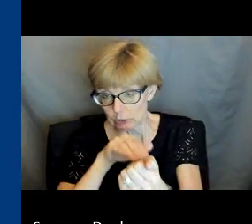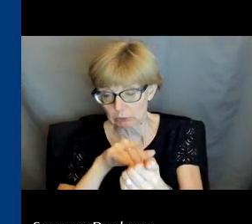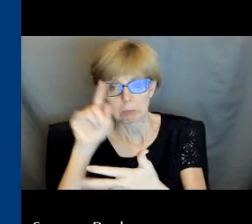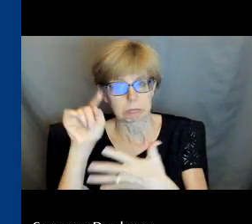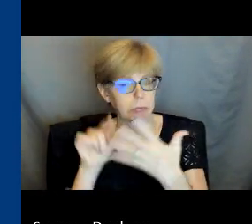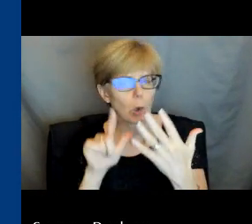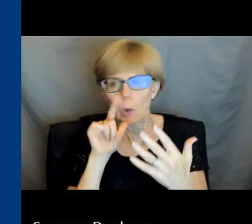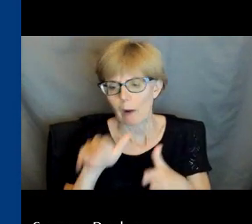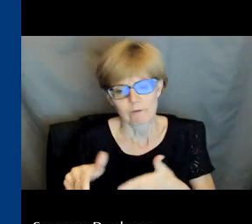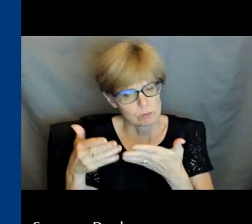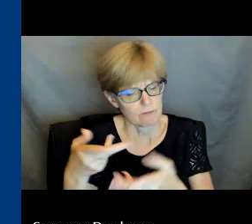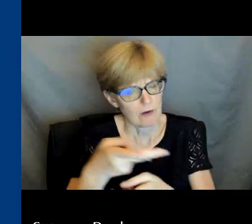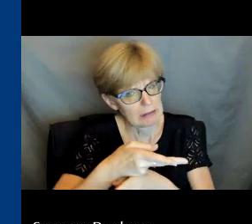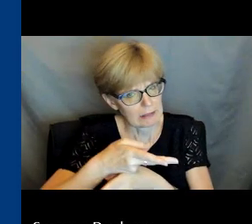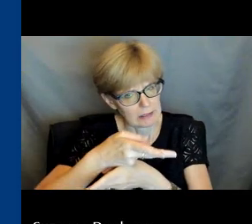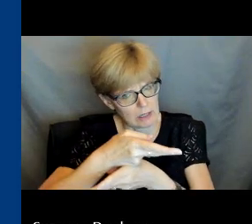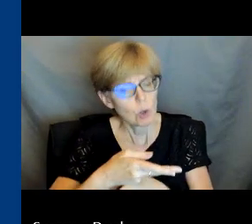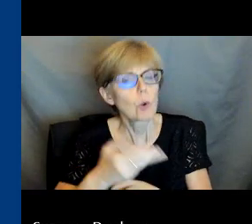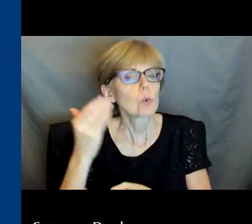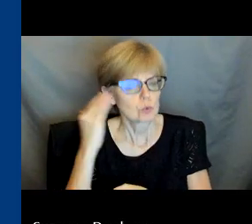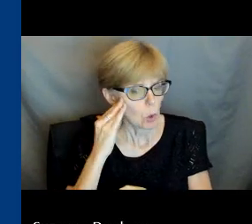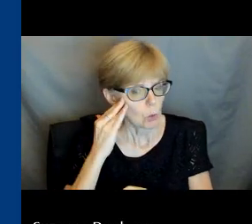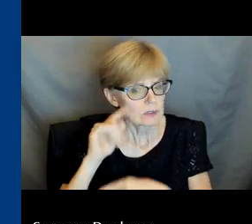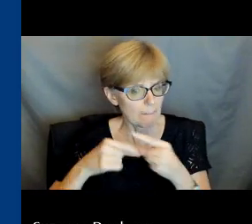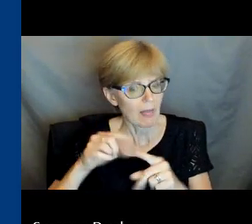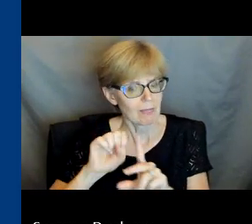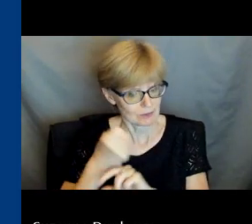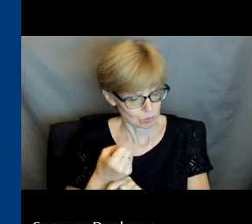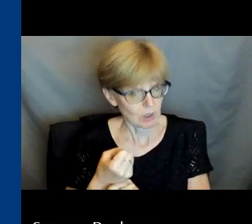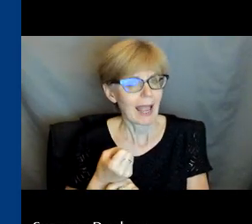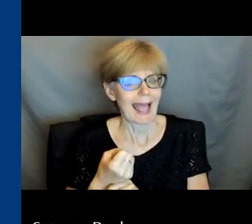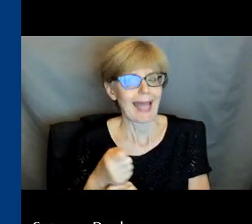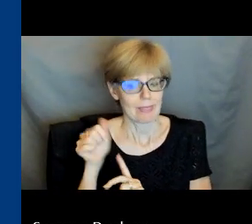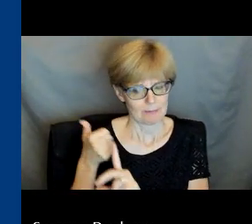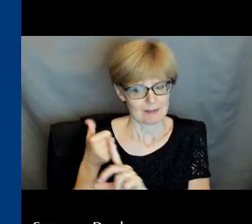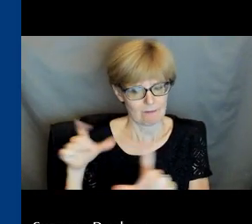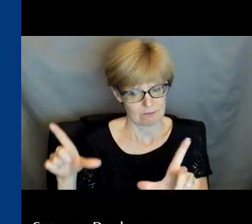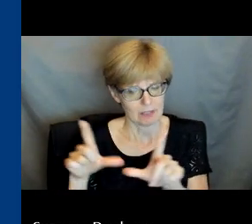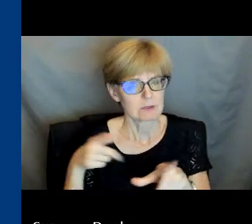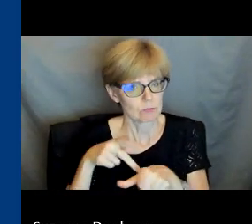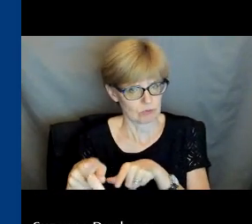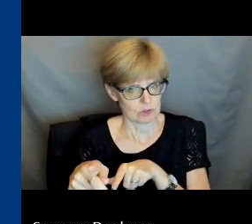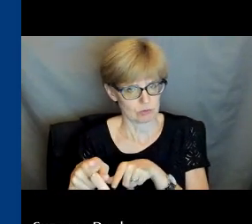providing care to them that has knowledge of their condition and is a licensed professional.